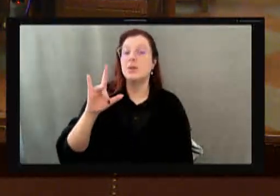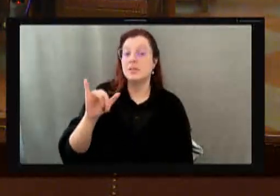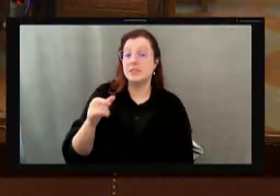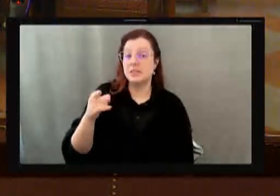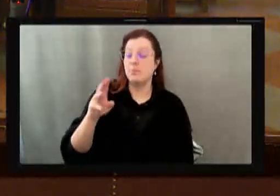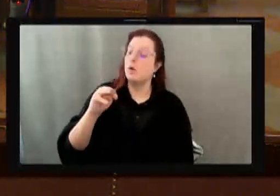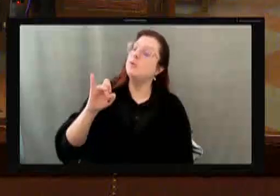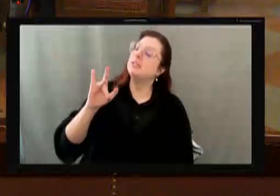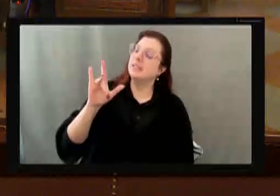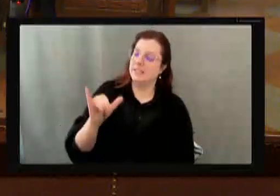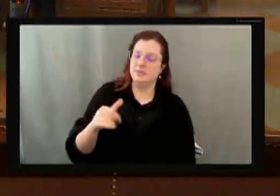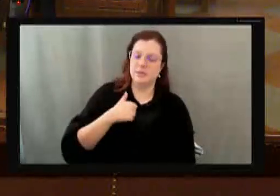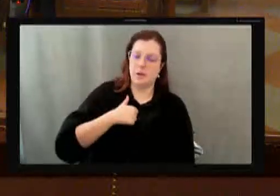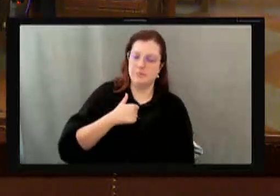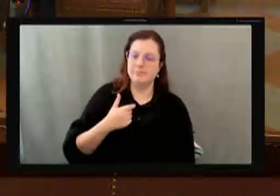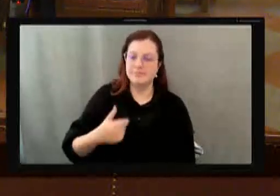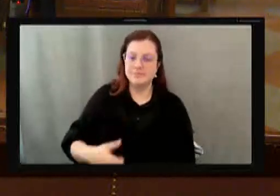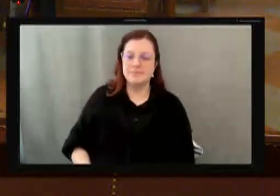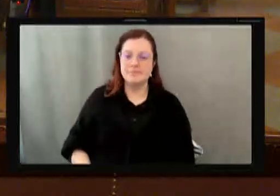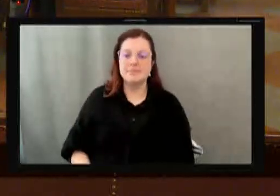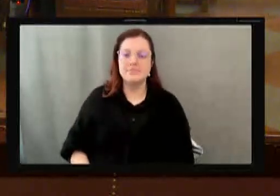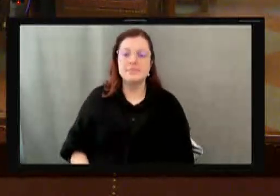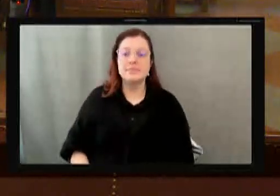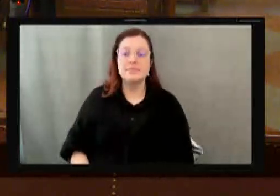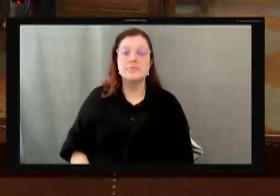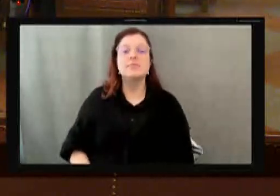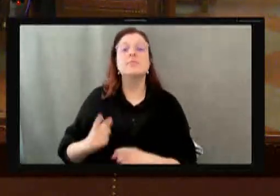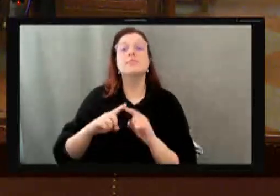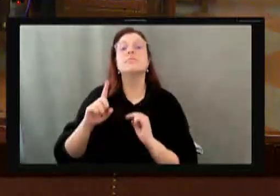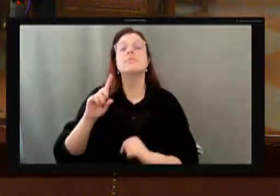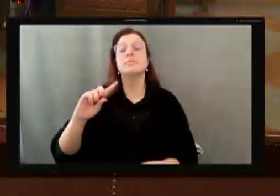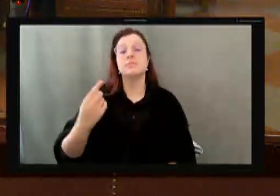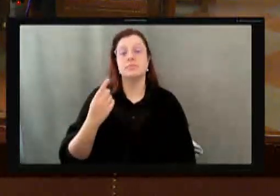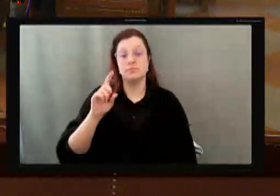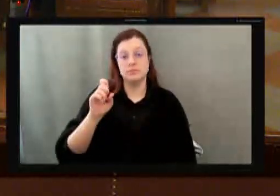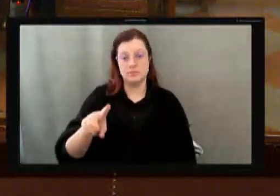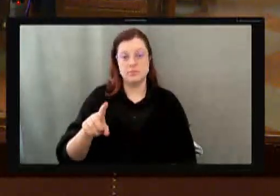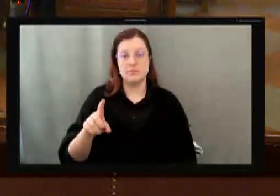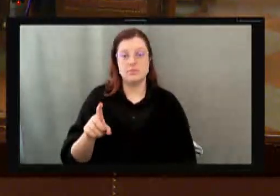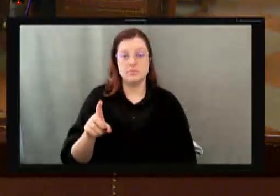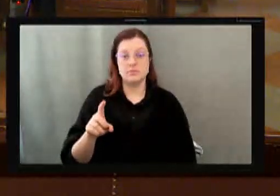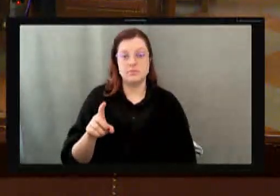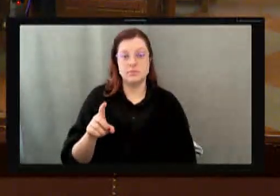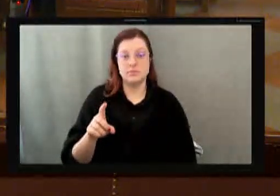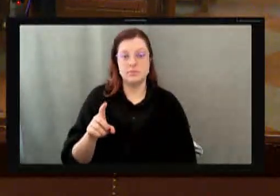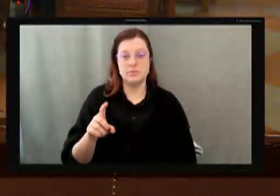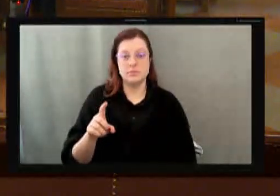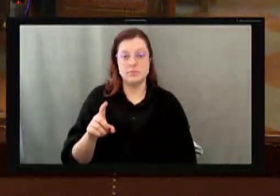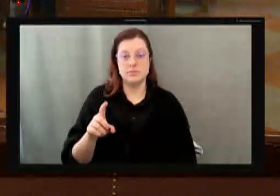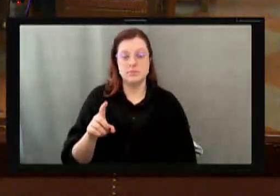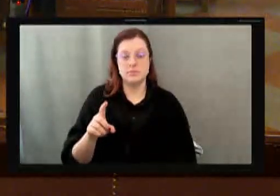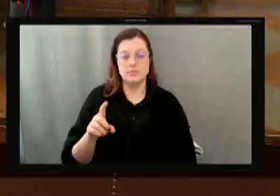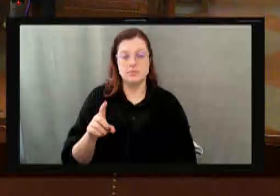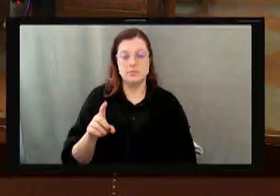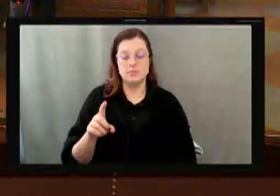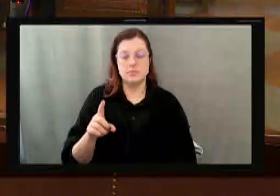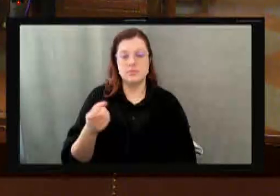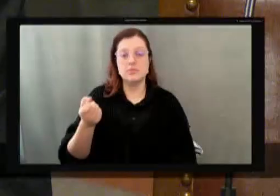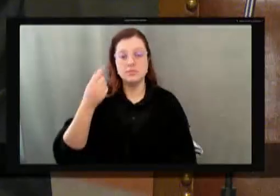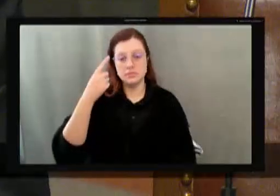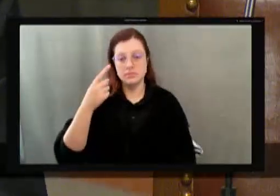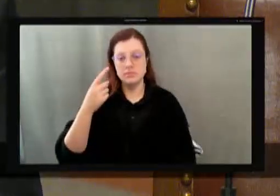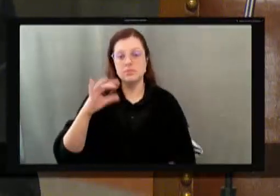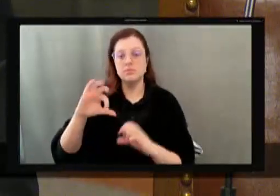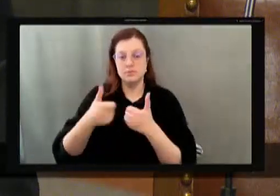today. You know, my first question is about, you know, understanding that, you know, the challenges that